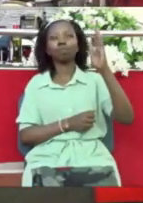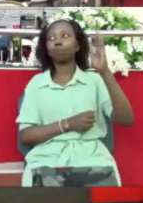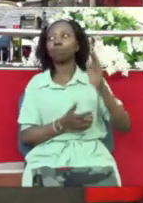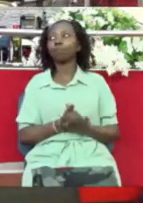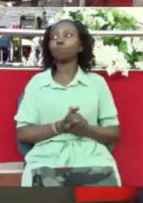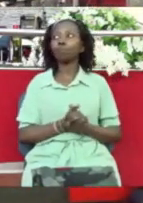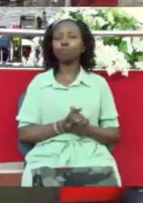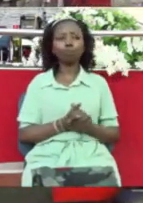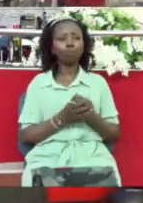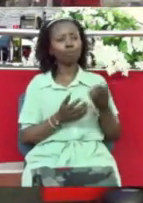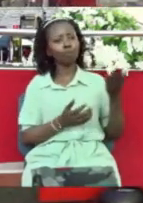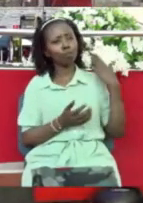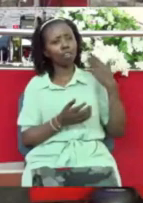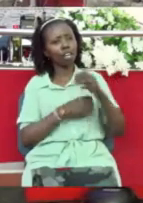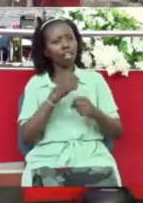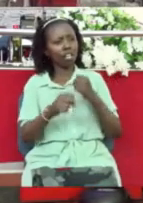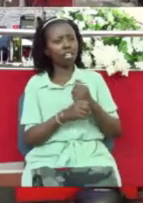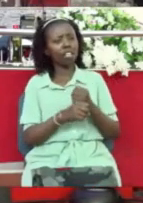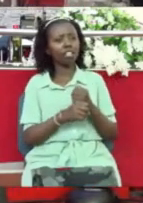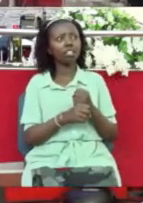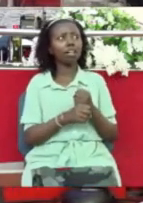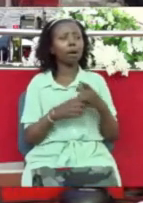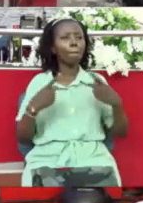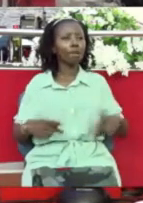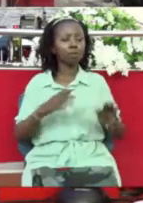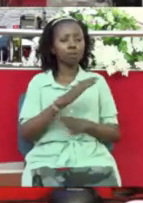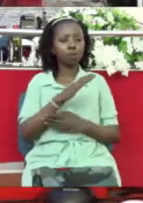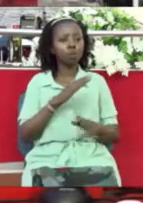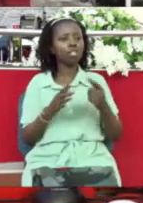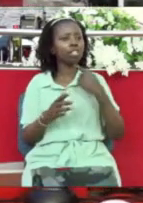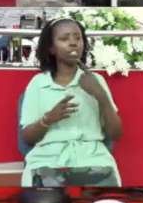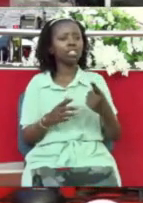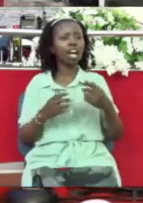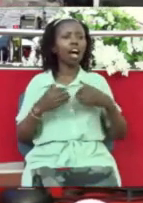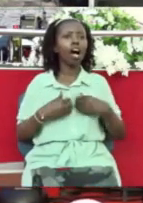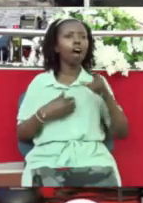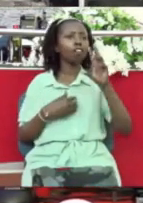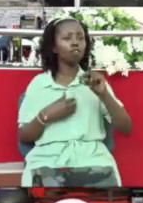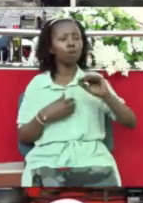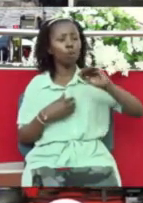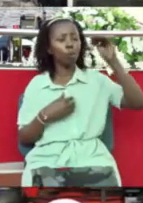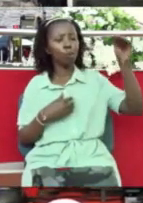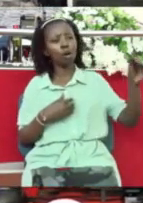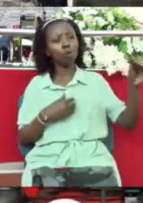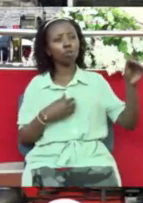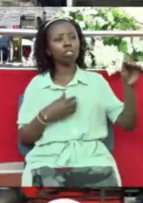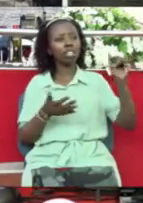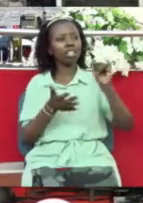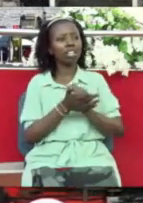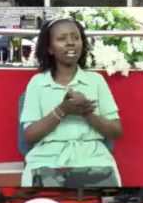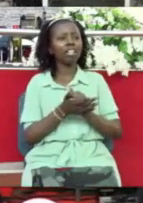A few years ago, somebody sang a song and said, there is no mountain that we